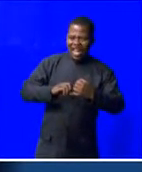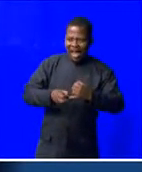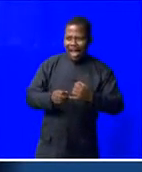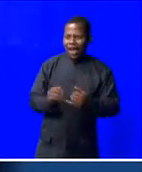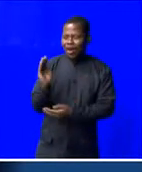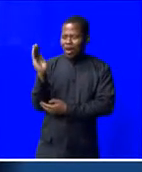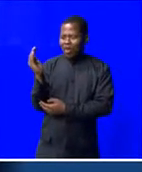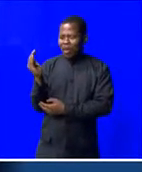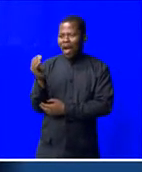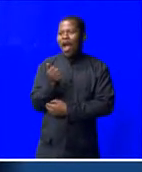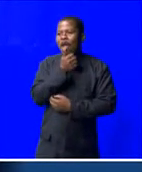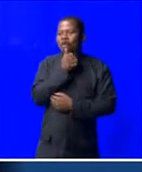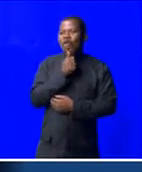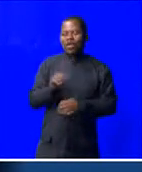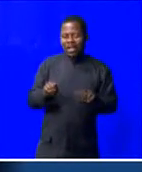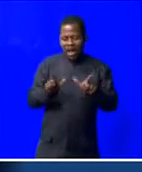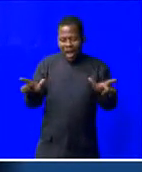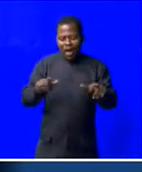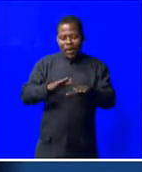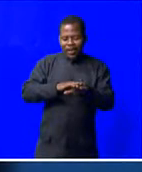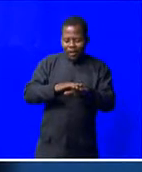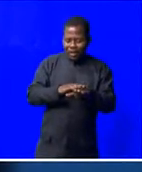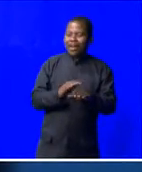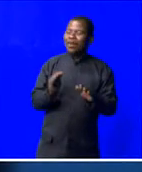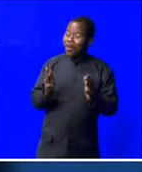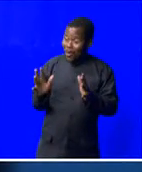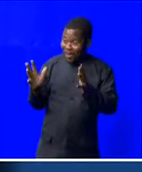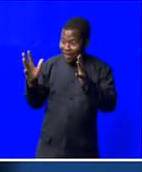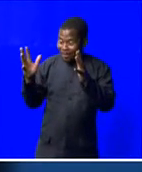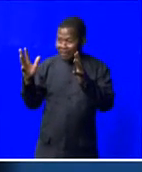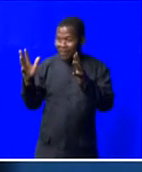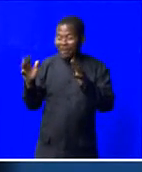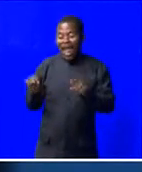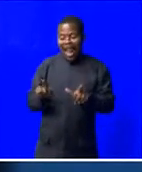in Siswati and you did very well in terms